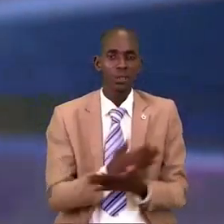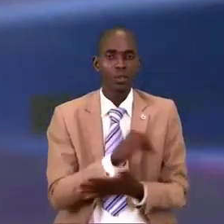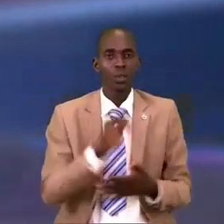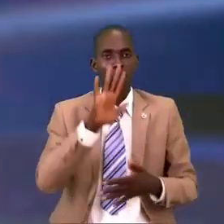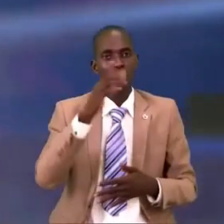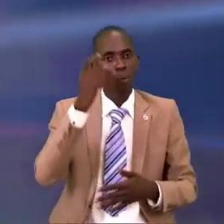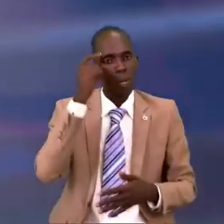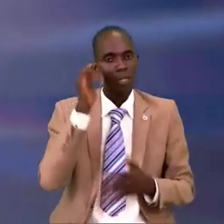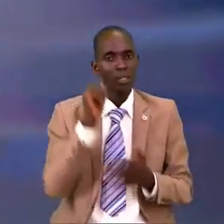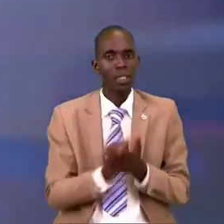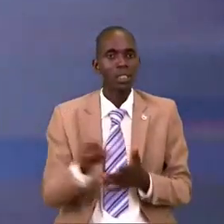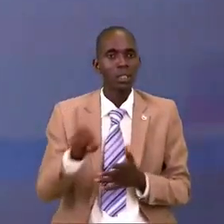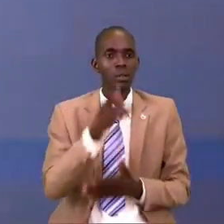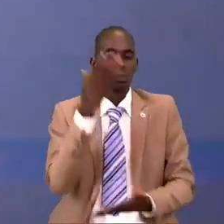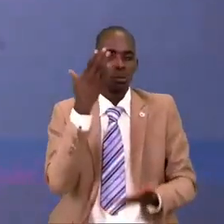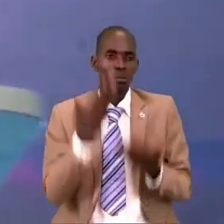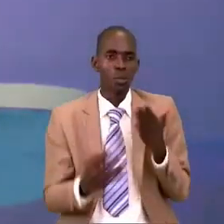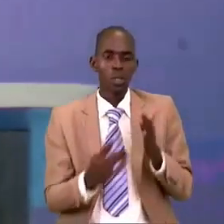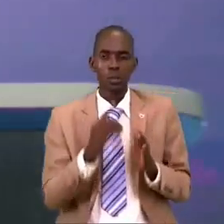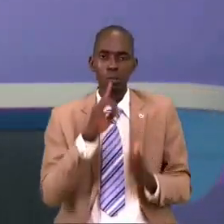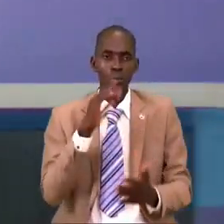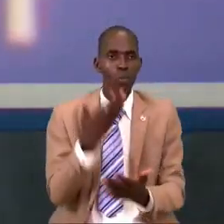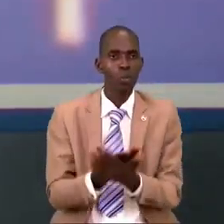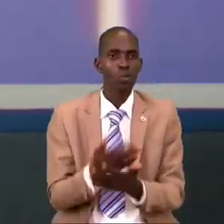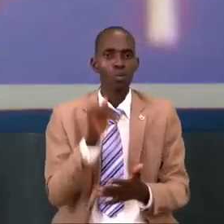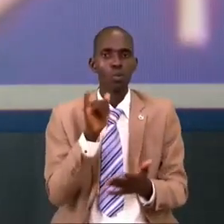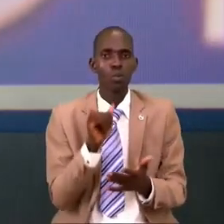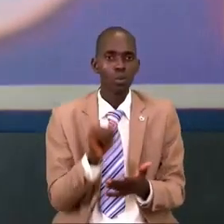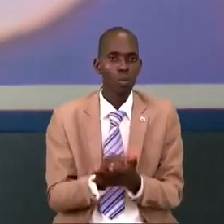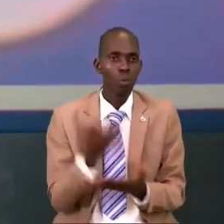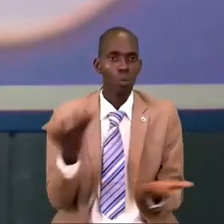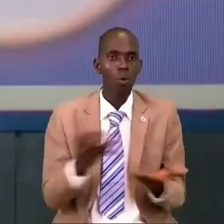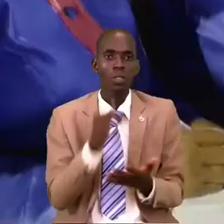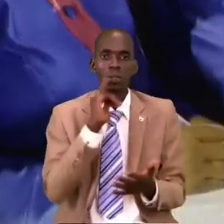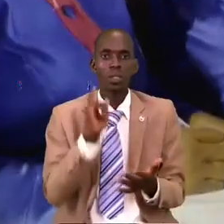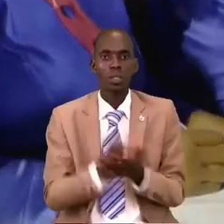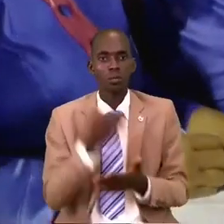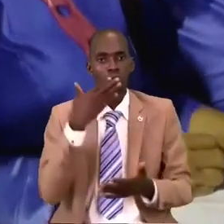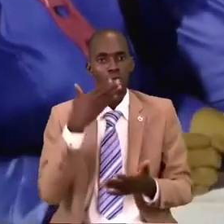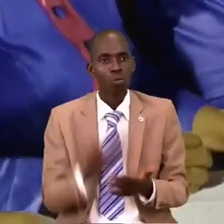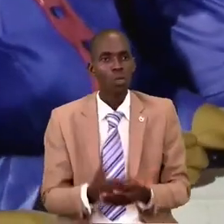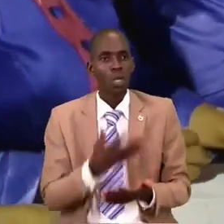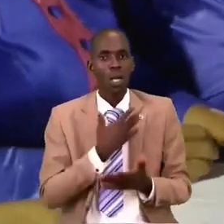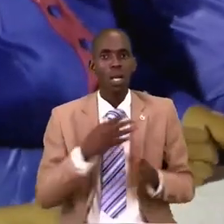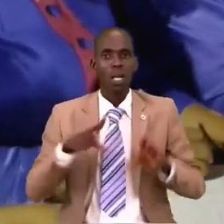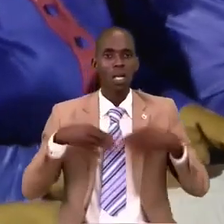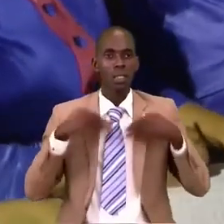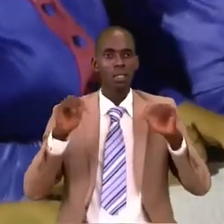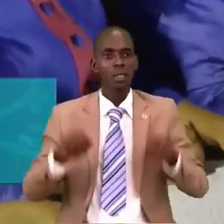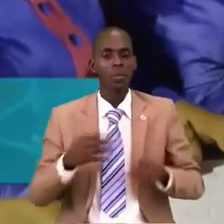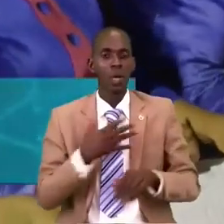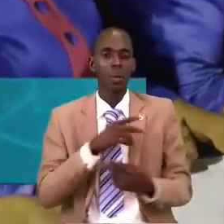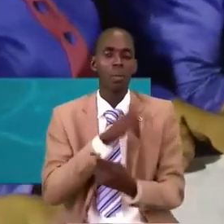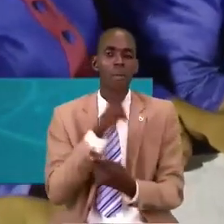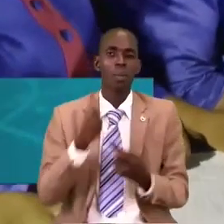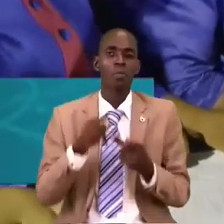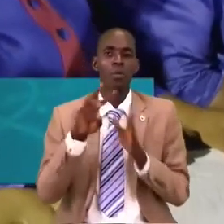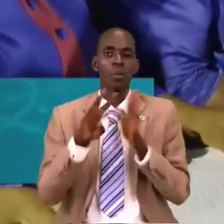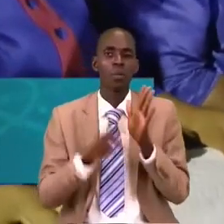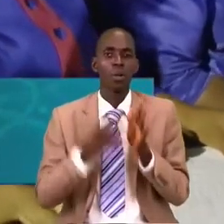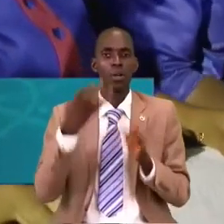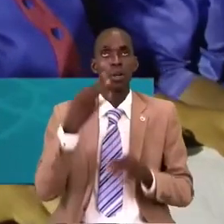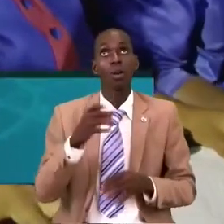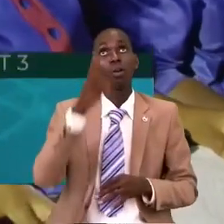chapter 5. In Matthew chapter 5, I'm reading from verse 6. They say, blessed are they